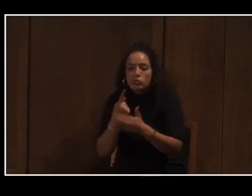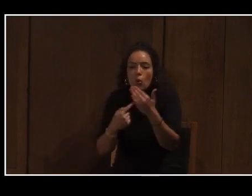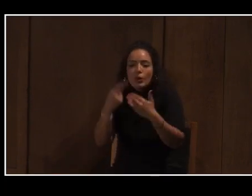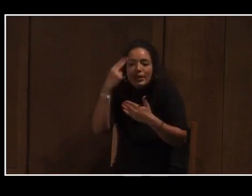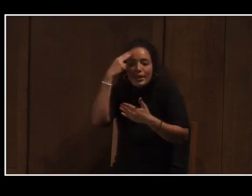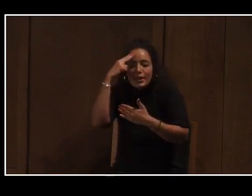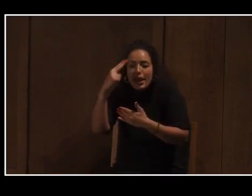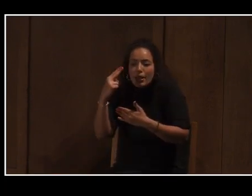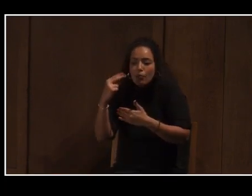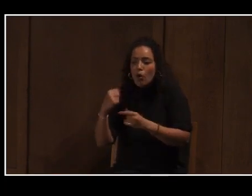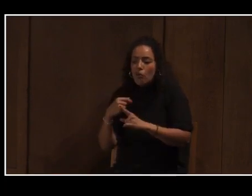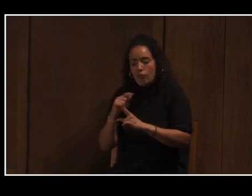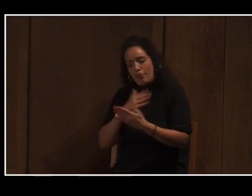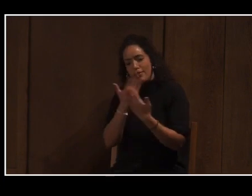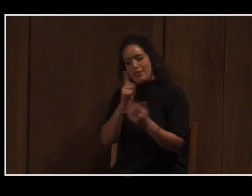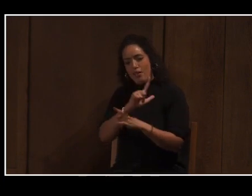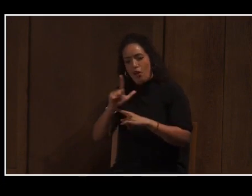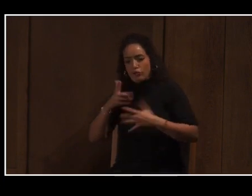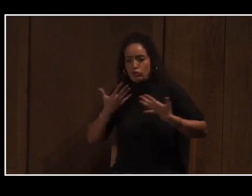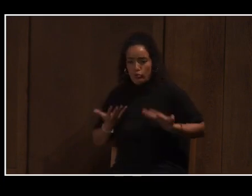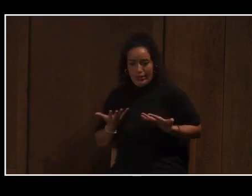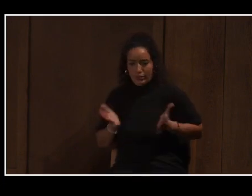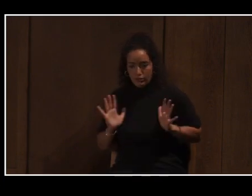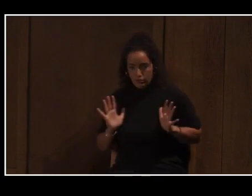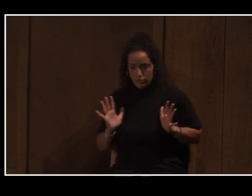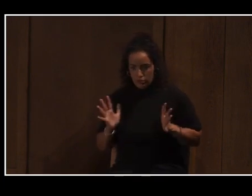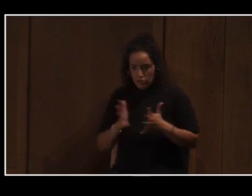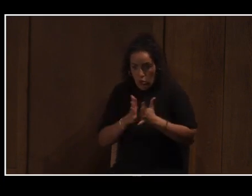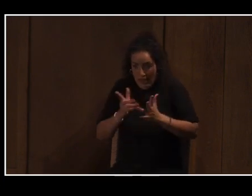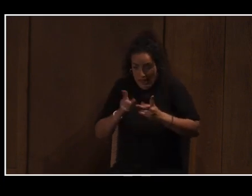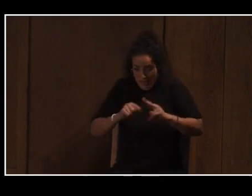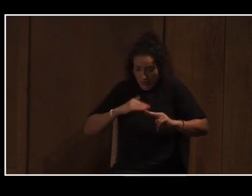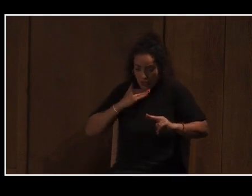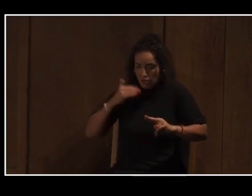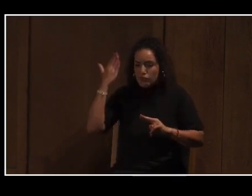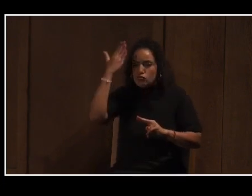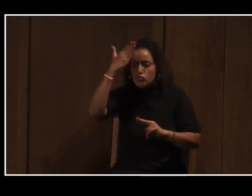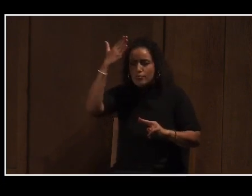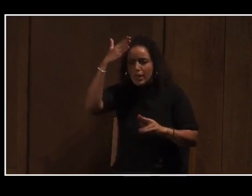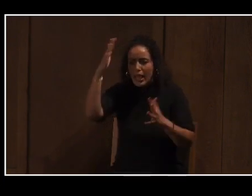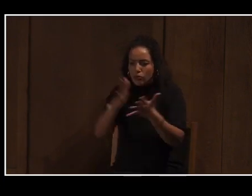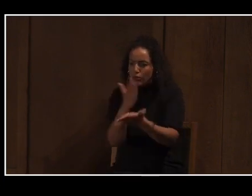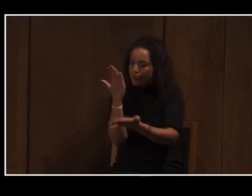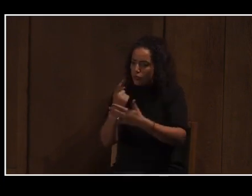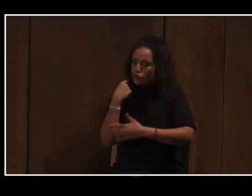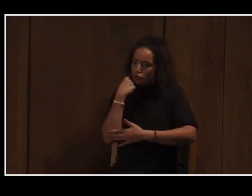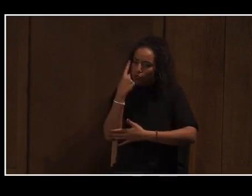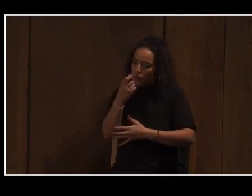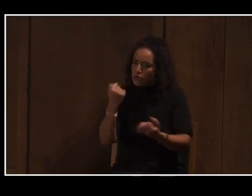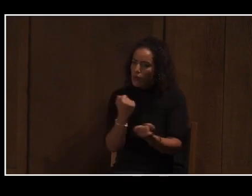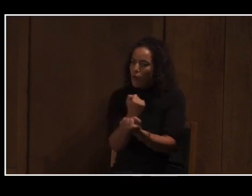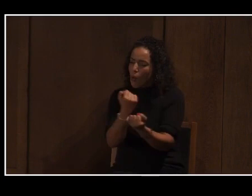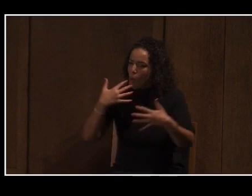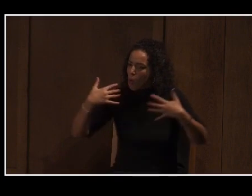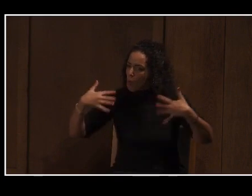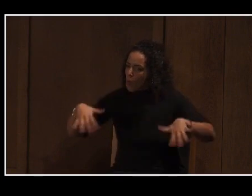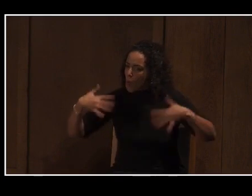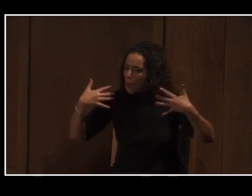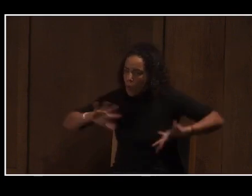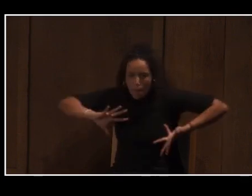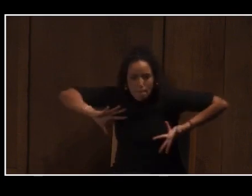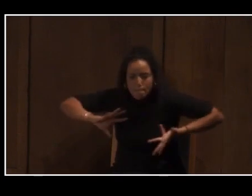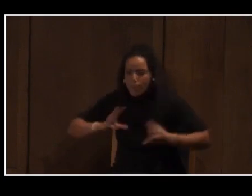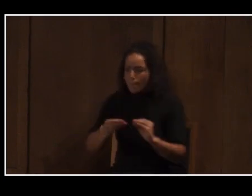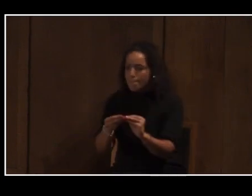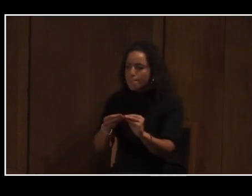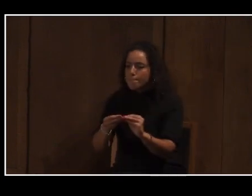So without dreaming, how do we ensure that tomorrow is not that? This, I believe, is one of the most fundamental places